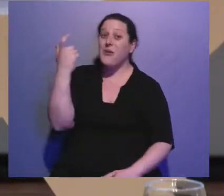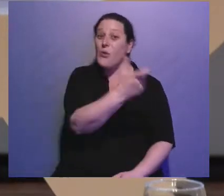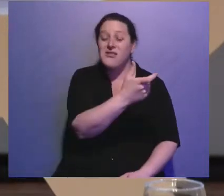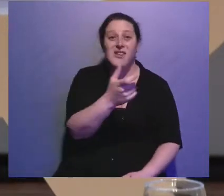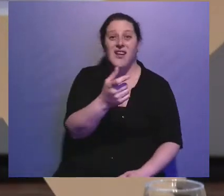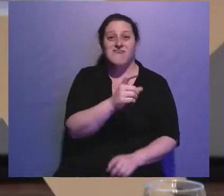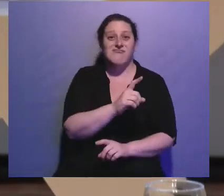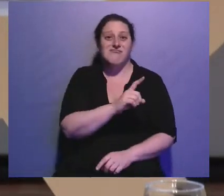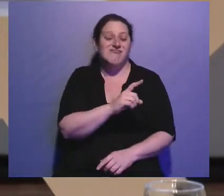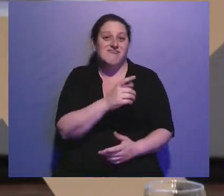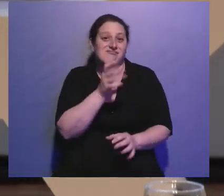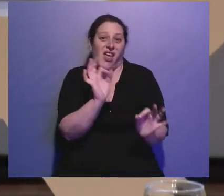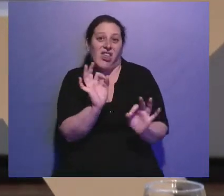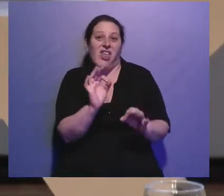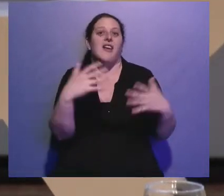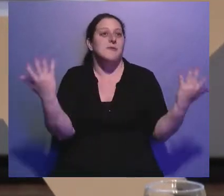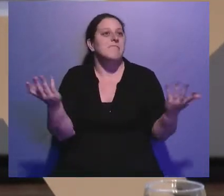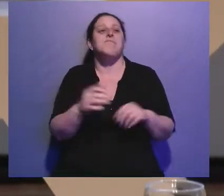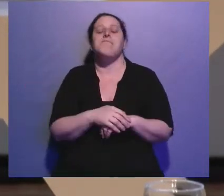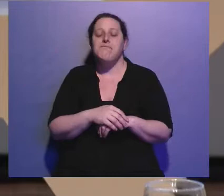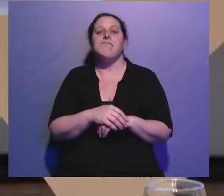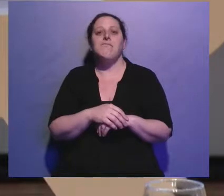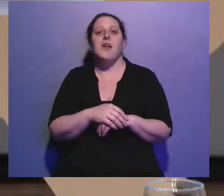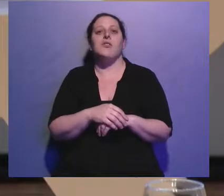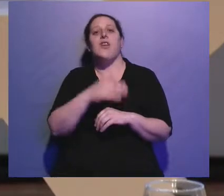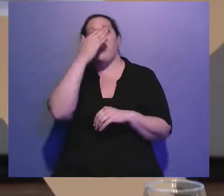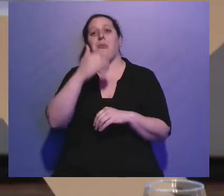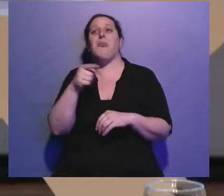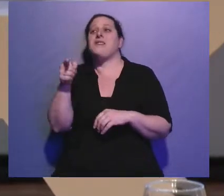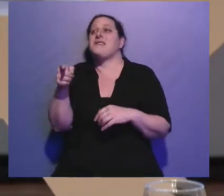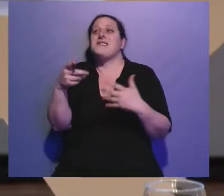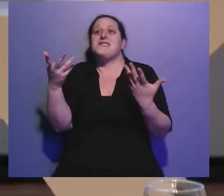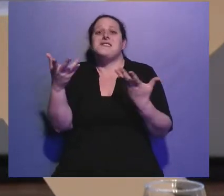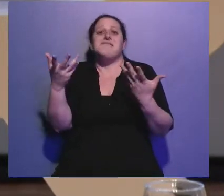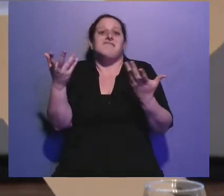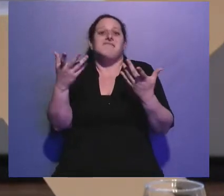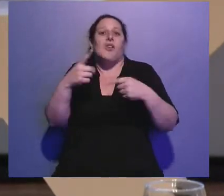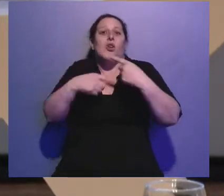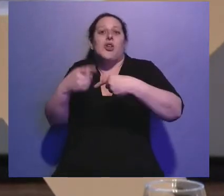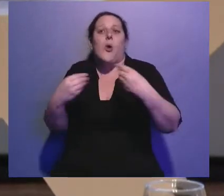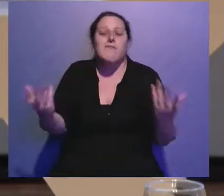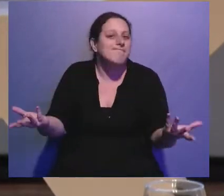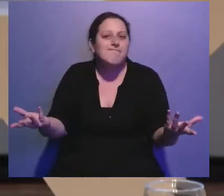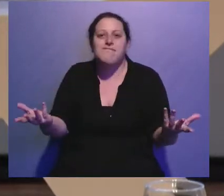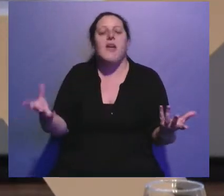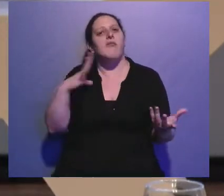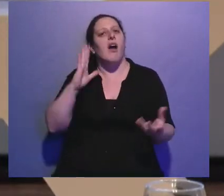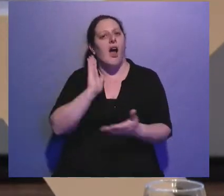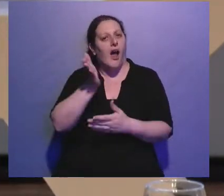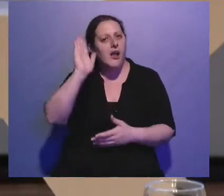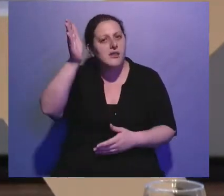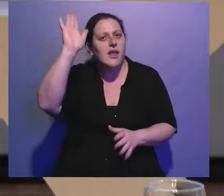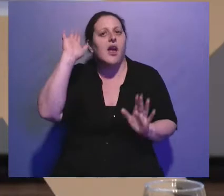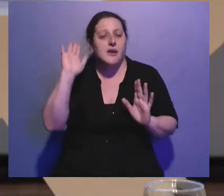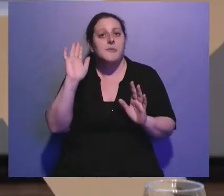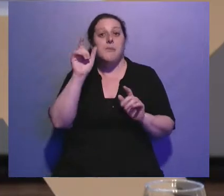in that regard, there's still a lot left to be done. Even though people are able to engage, there's not the expectation that engagement